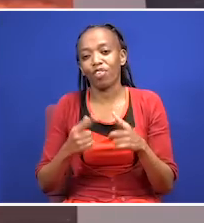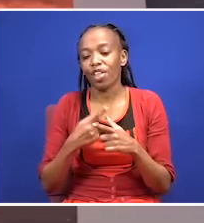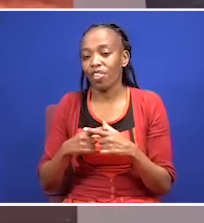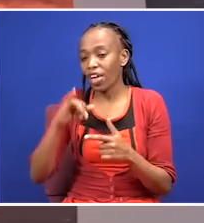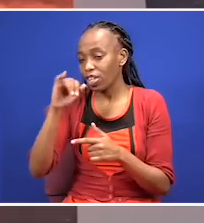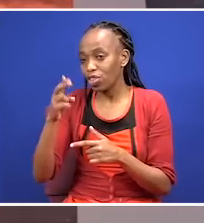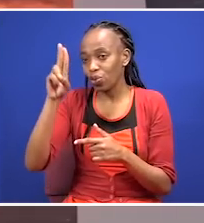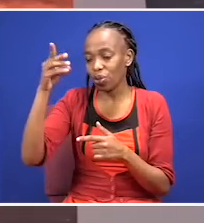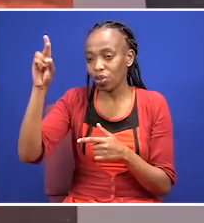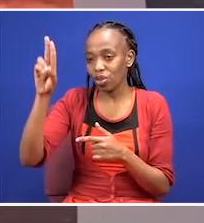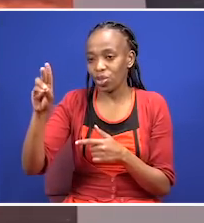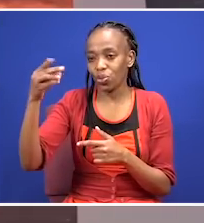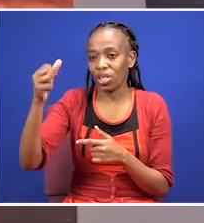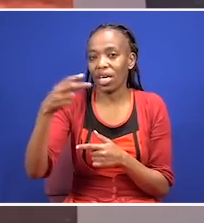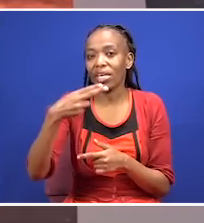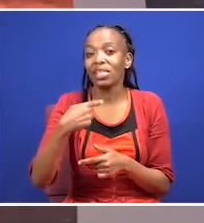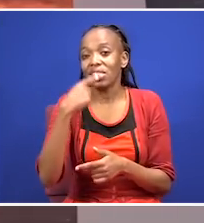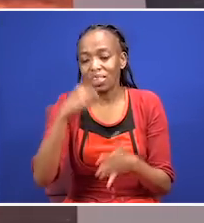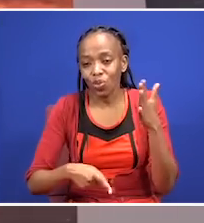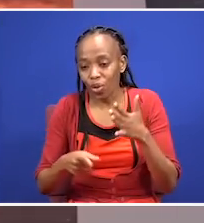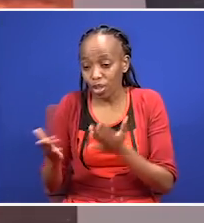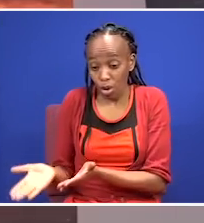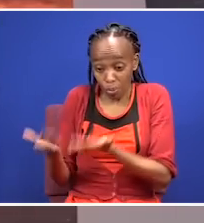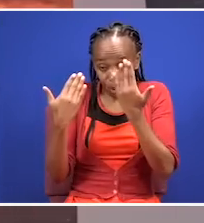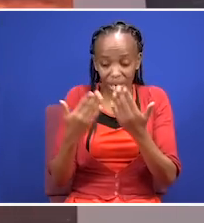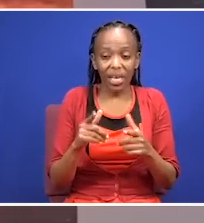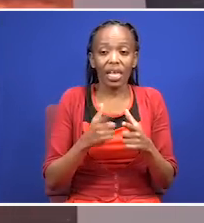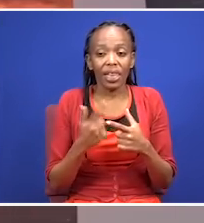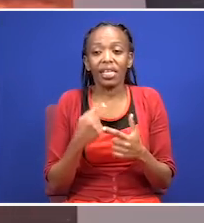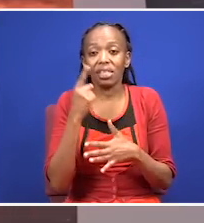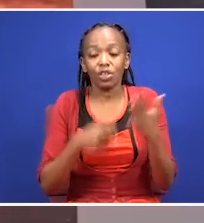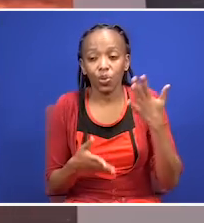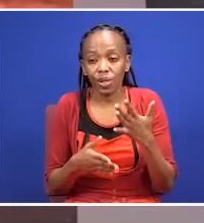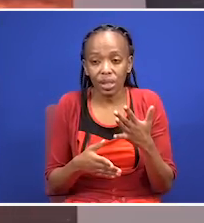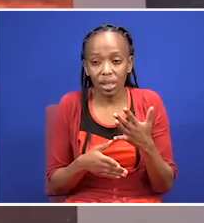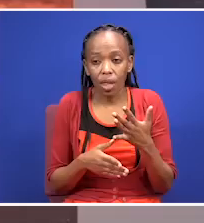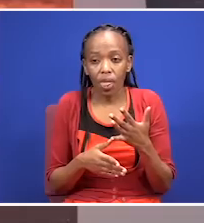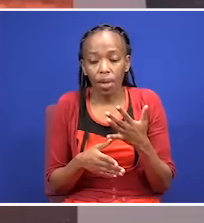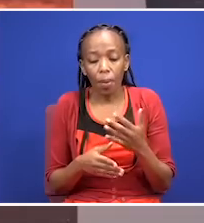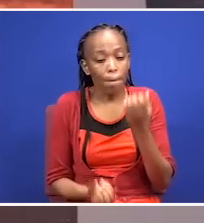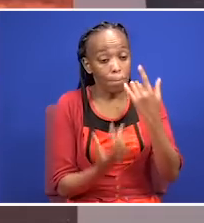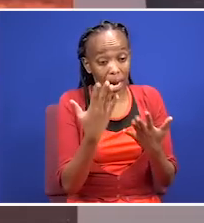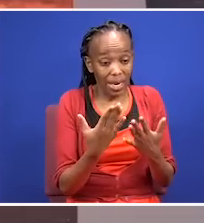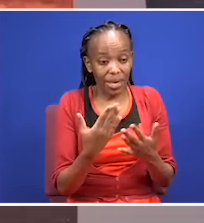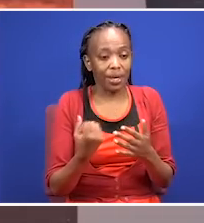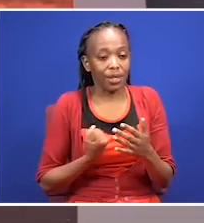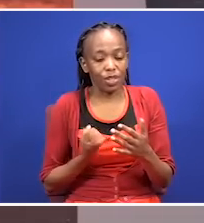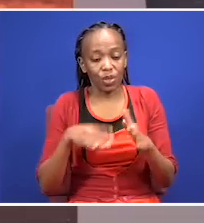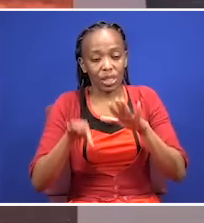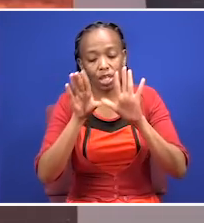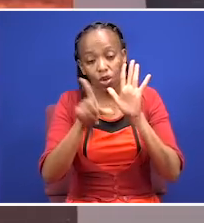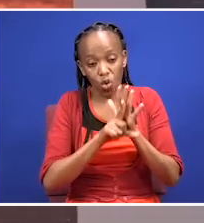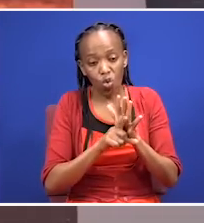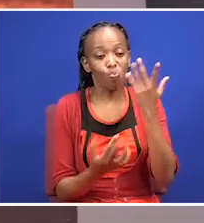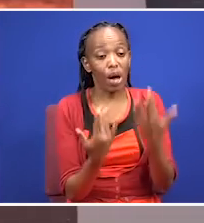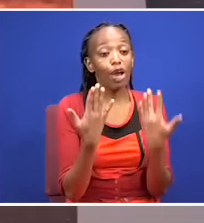say in anger he says no bring her out and what does he say his verdict ban her let her be